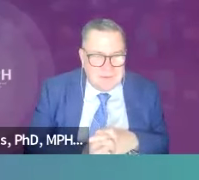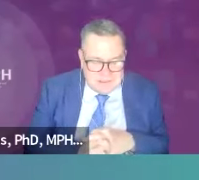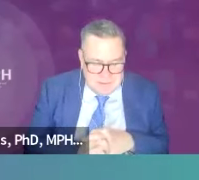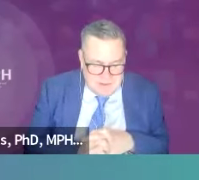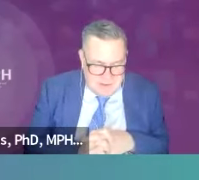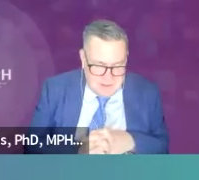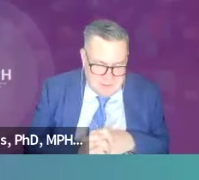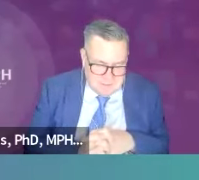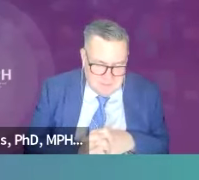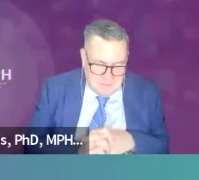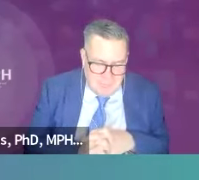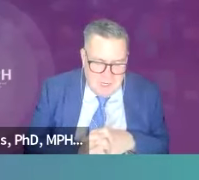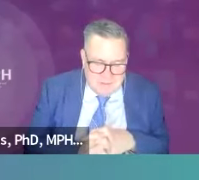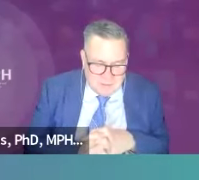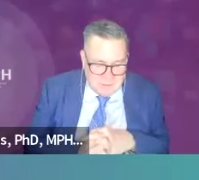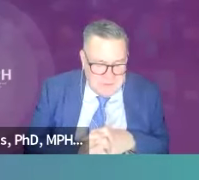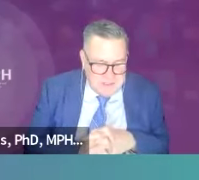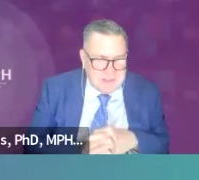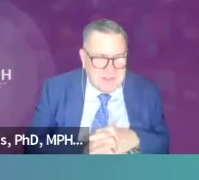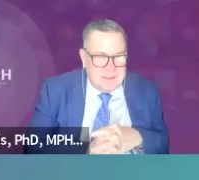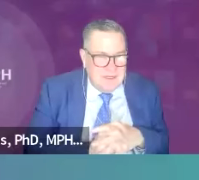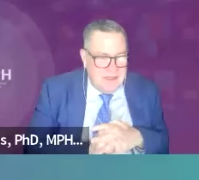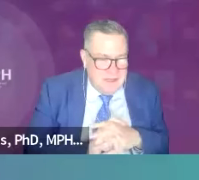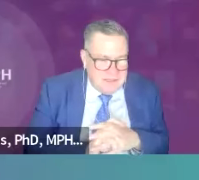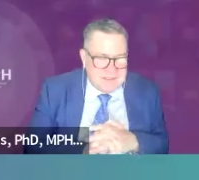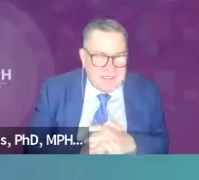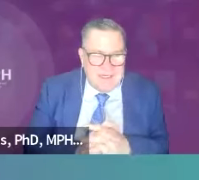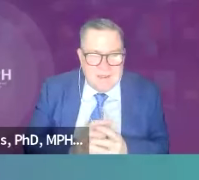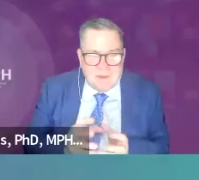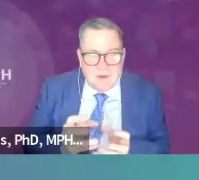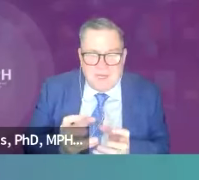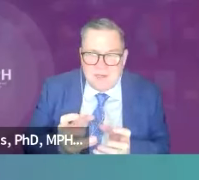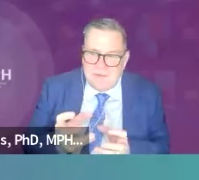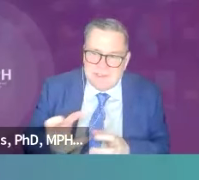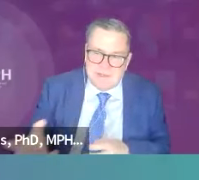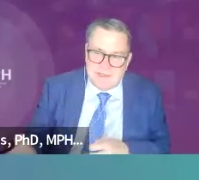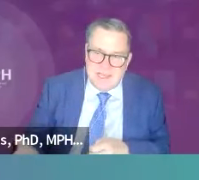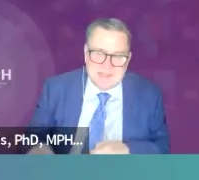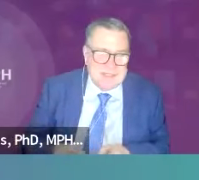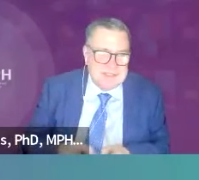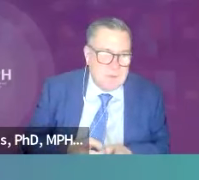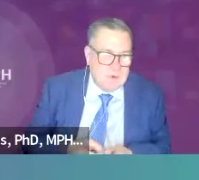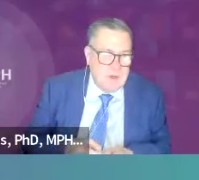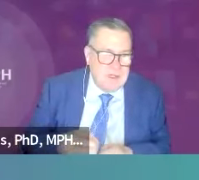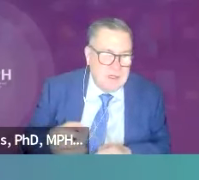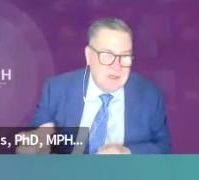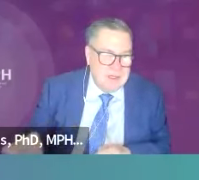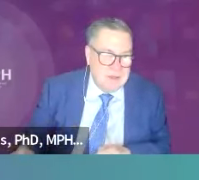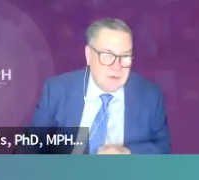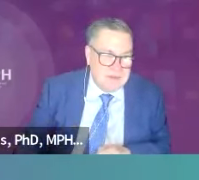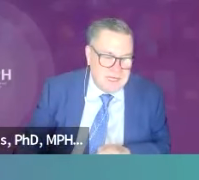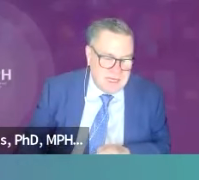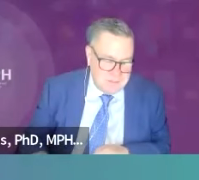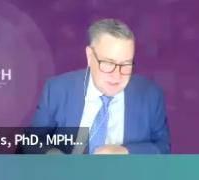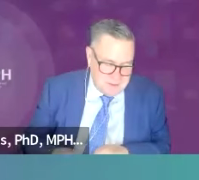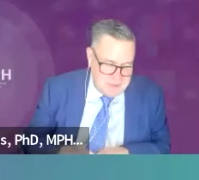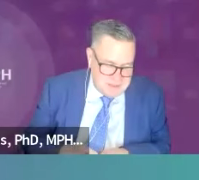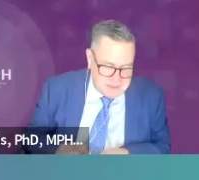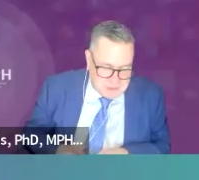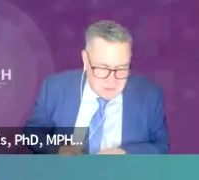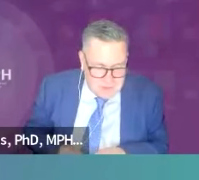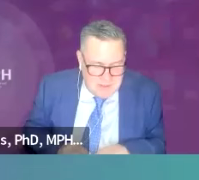and Dr. Elizabeth Heitman. Dr. Beech has a long bio that you can access more in our chat,